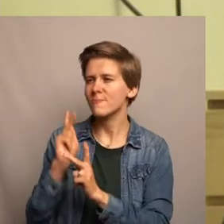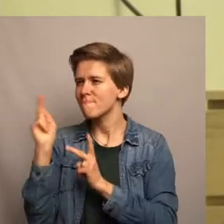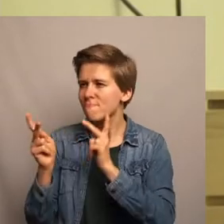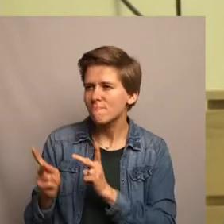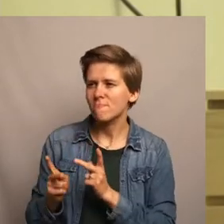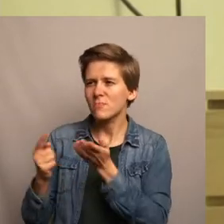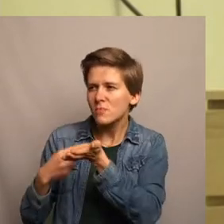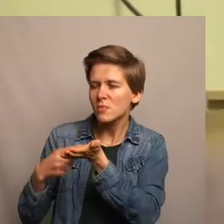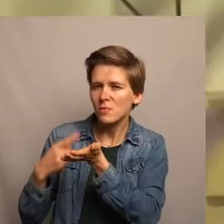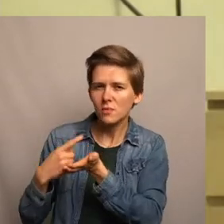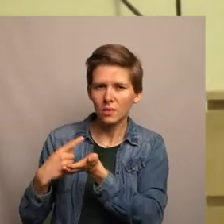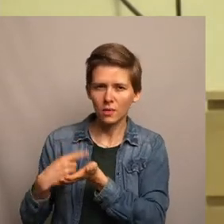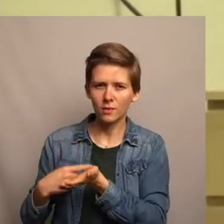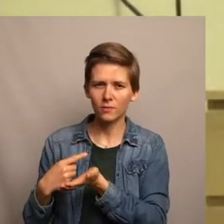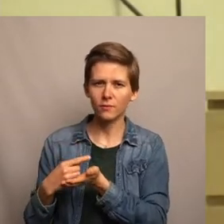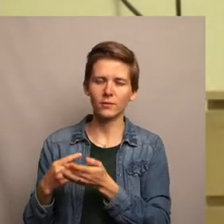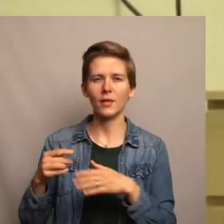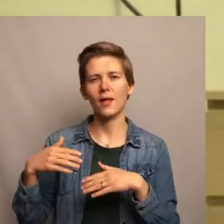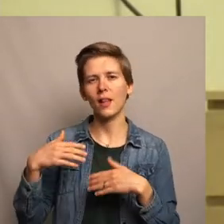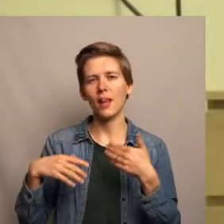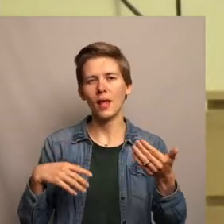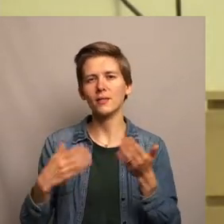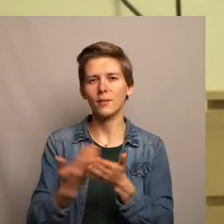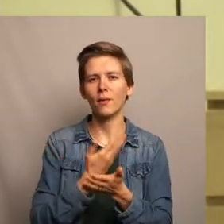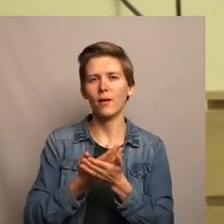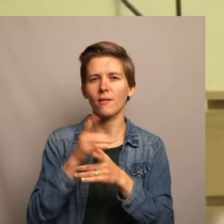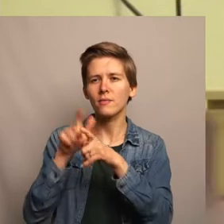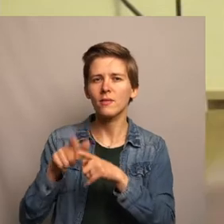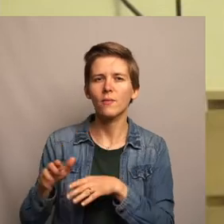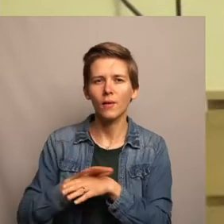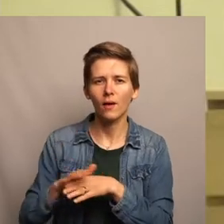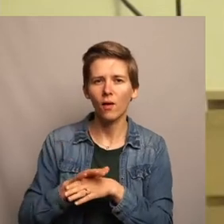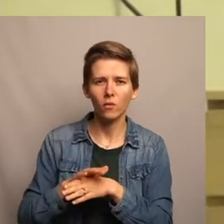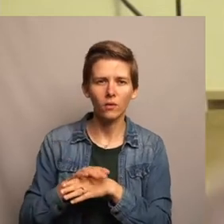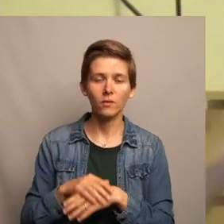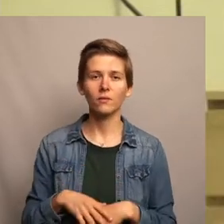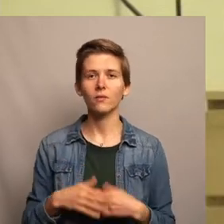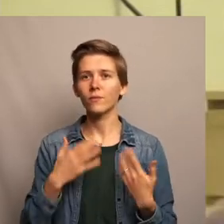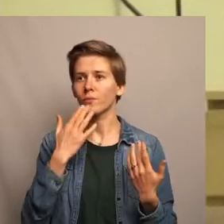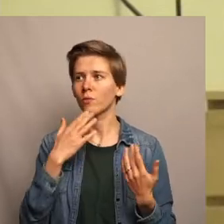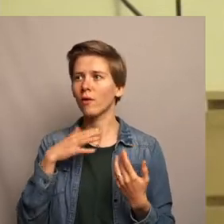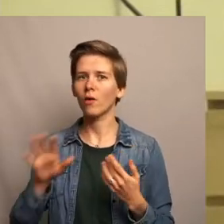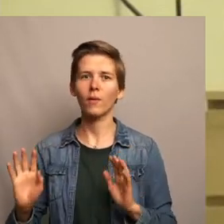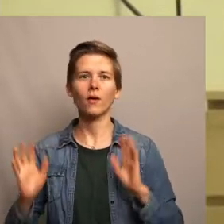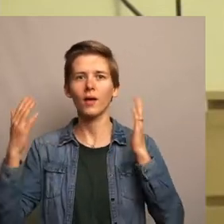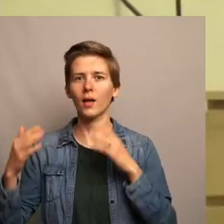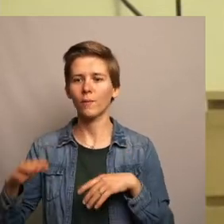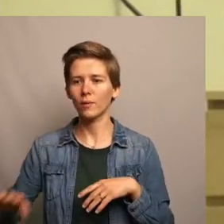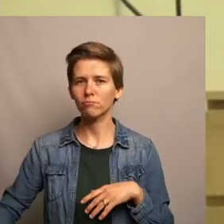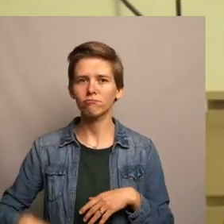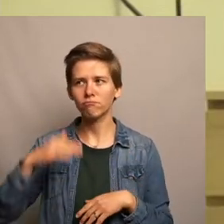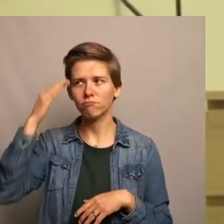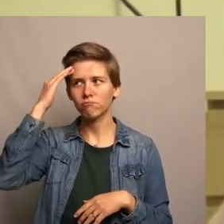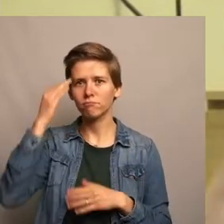lens. So if we think about someone who's gone being discreet all their lives because otherwise they would be